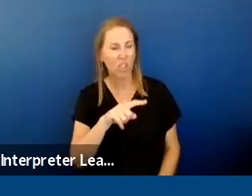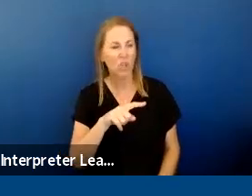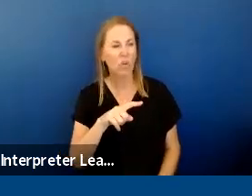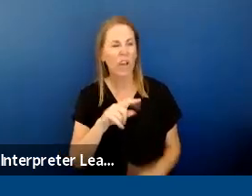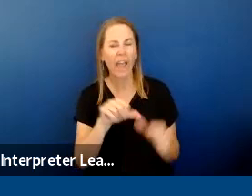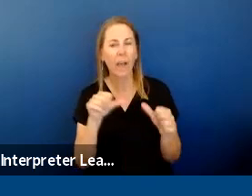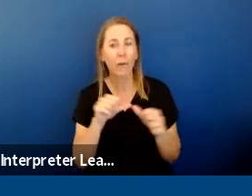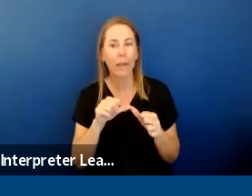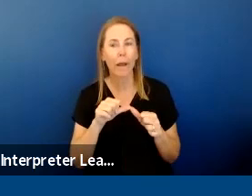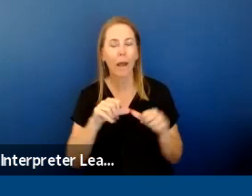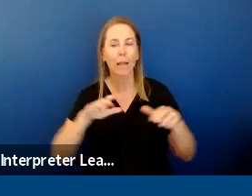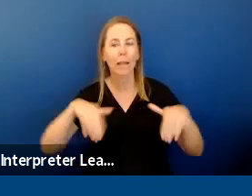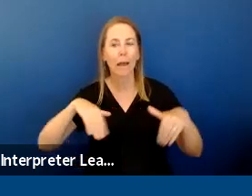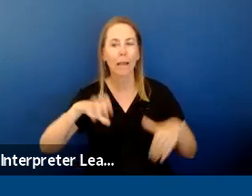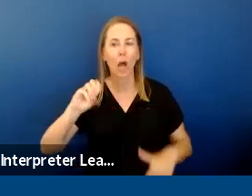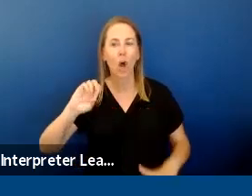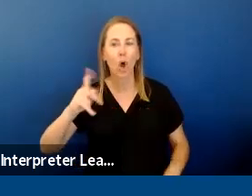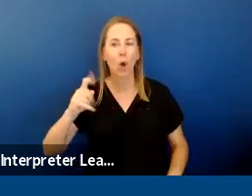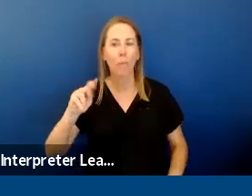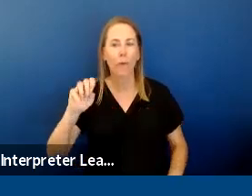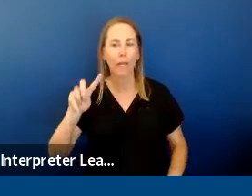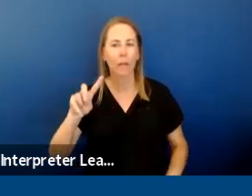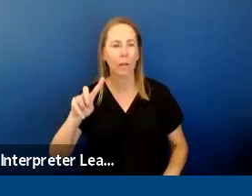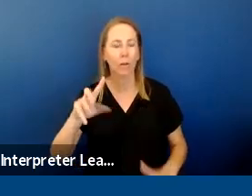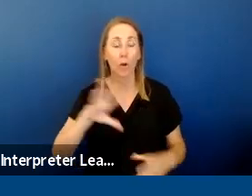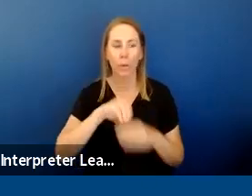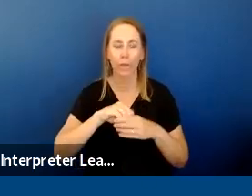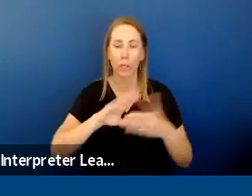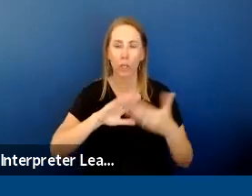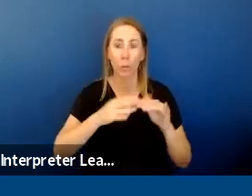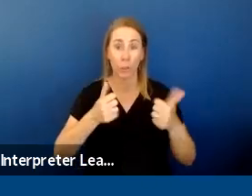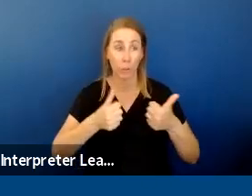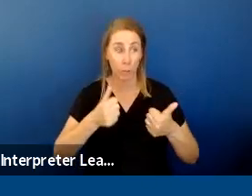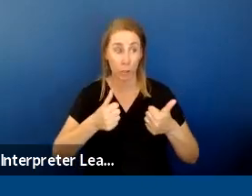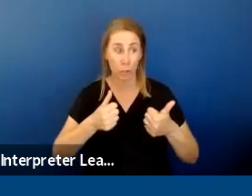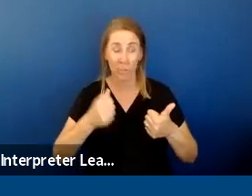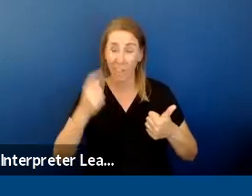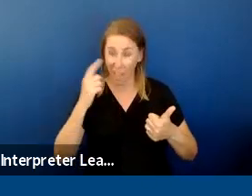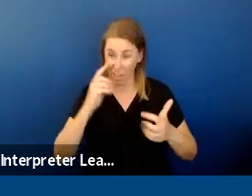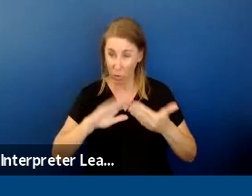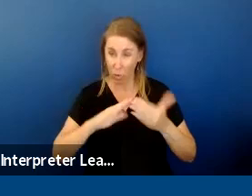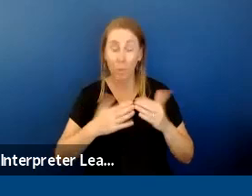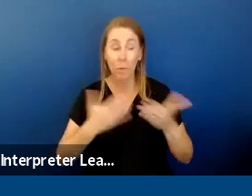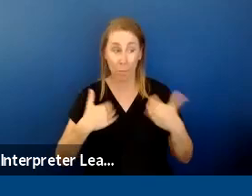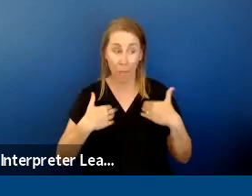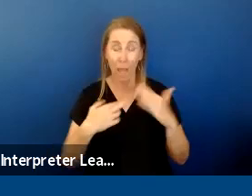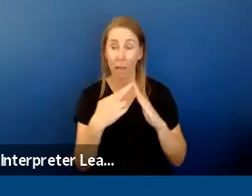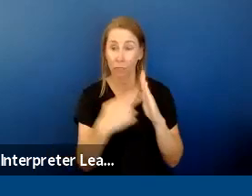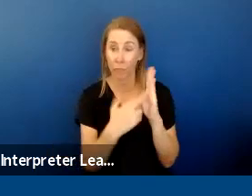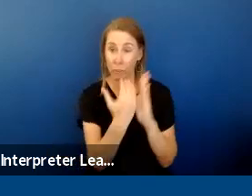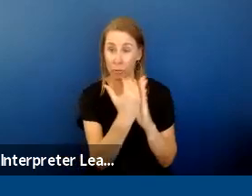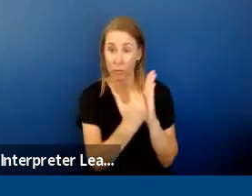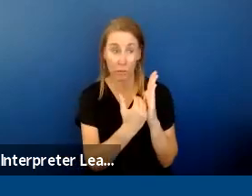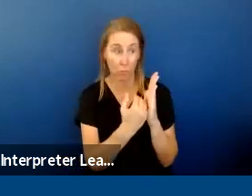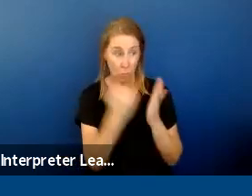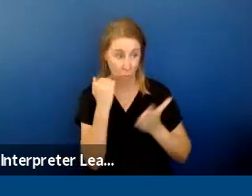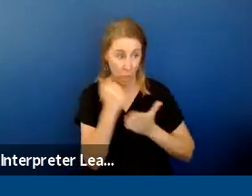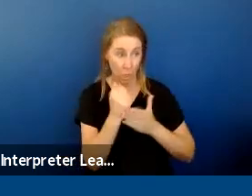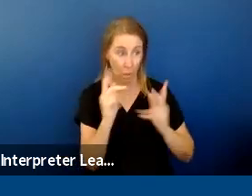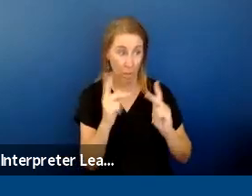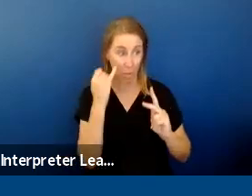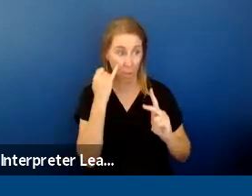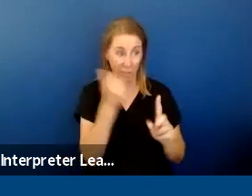Thanks so much, Doug. It looks like Lisa has a comment. She says she's in El Paso County